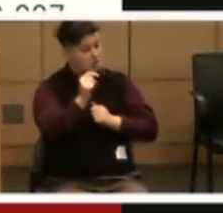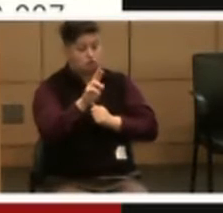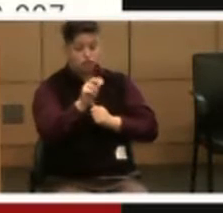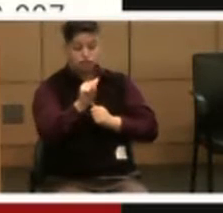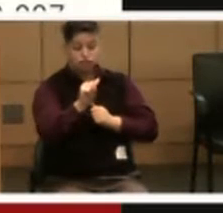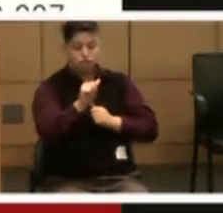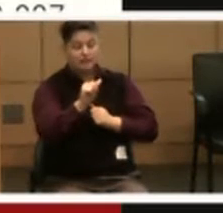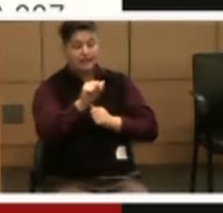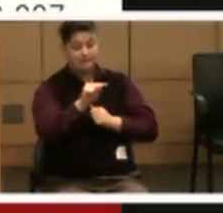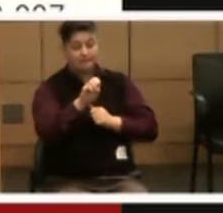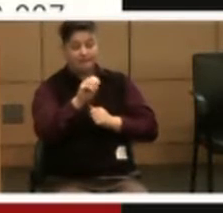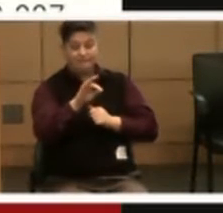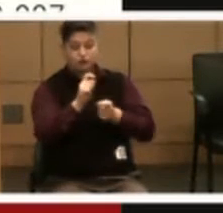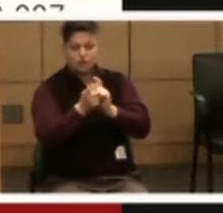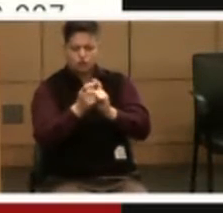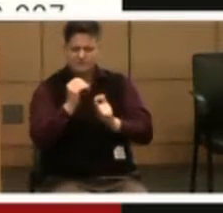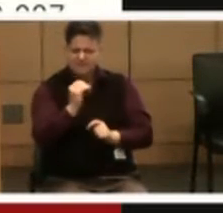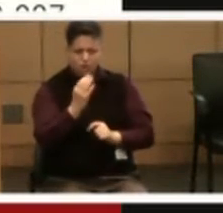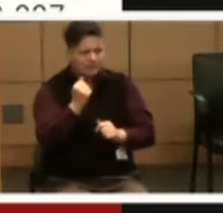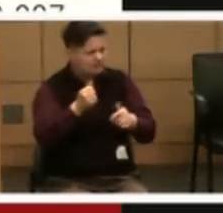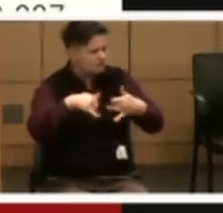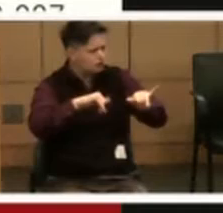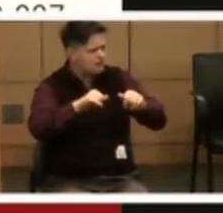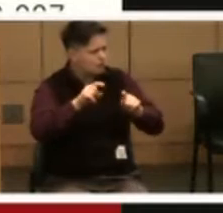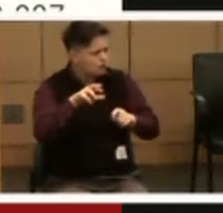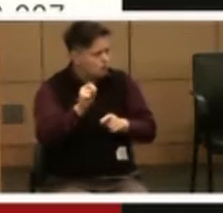zero, because these are standardized scores. They're